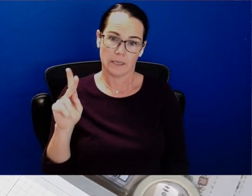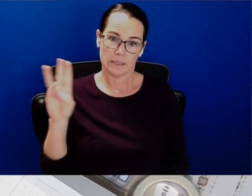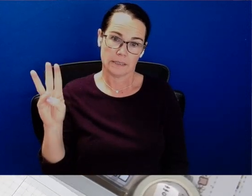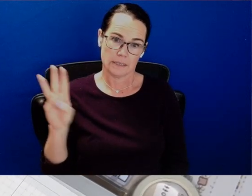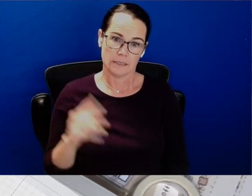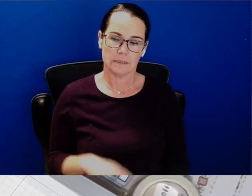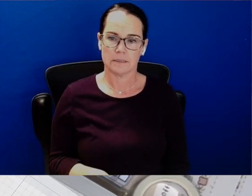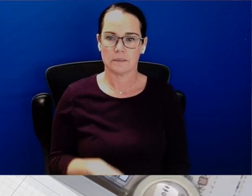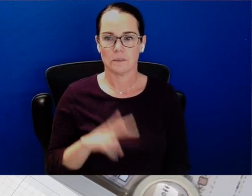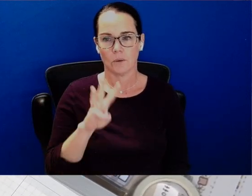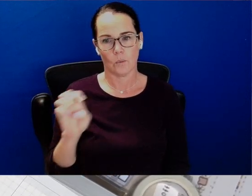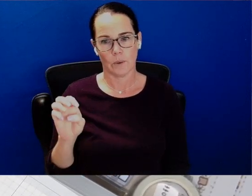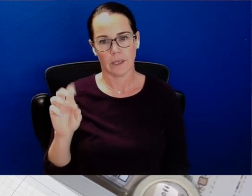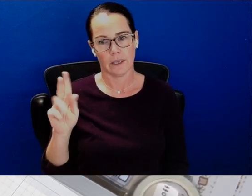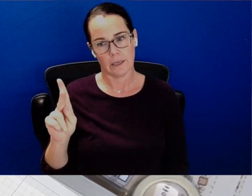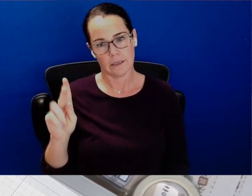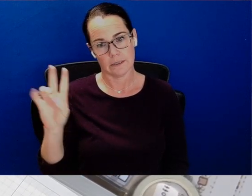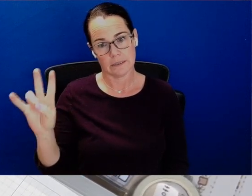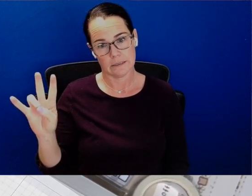6, week